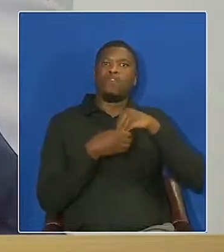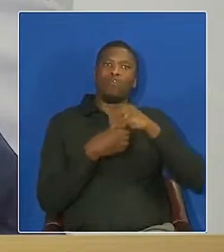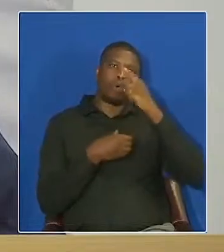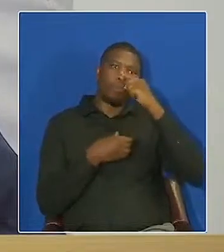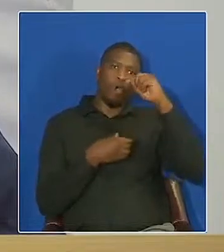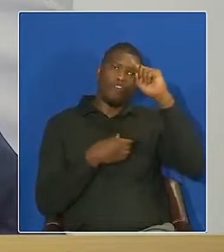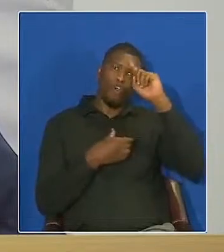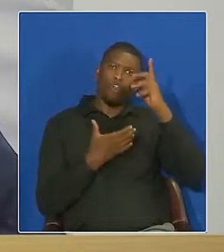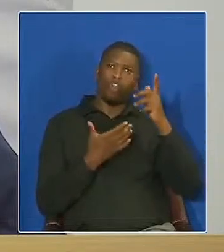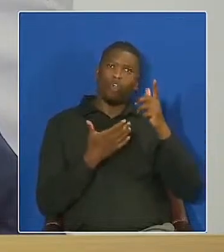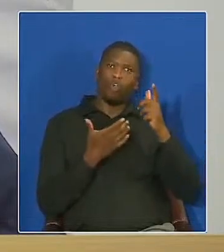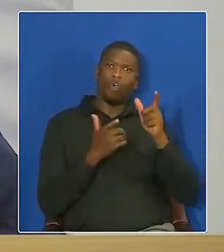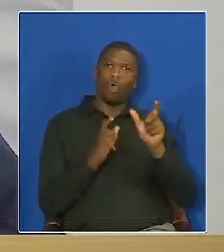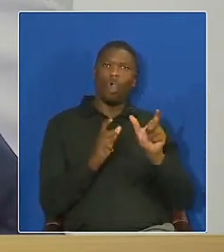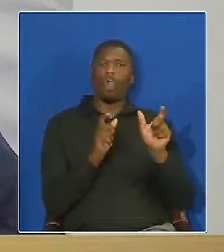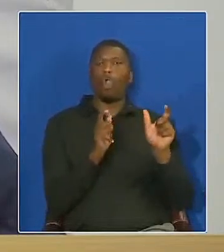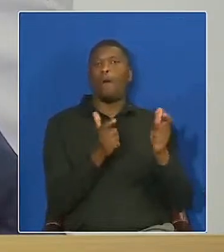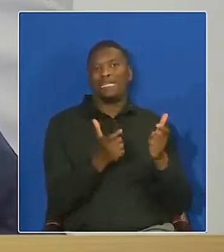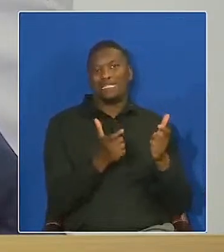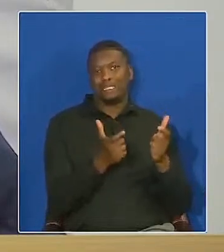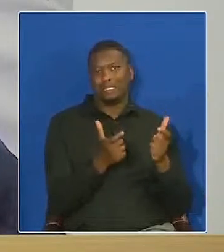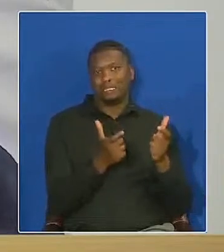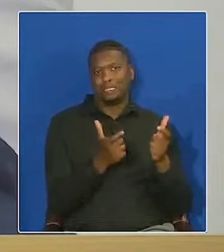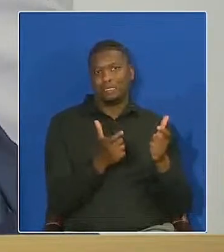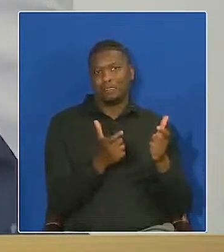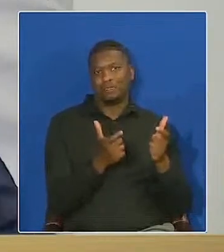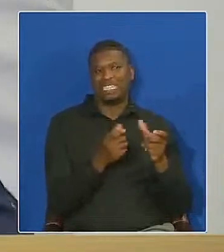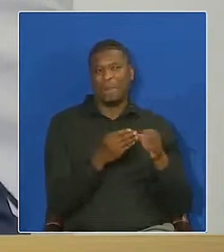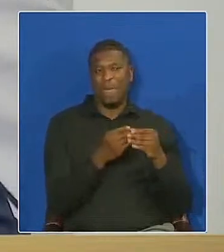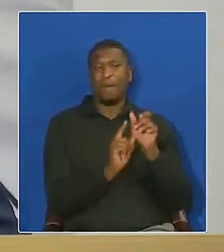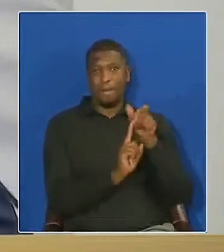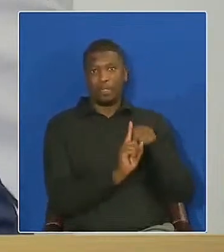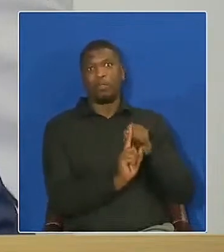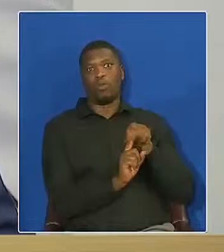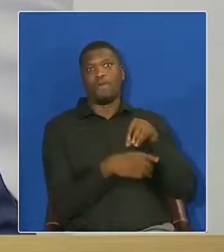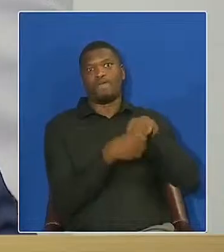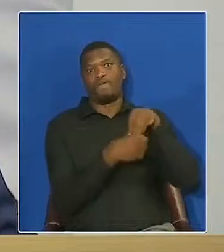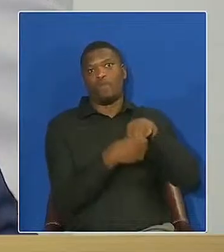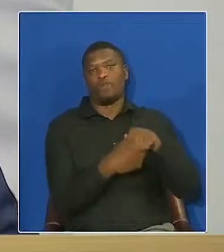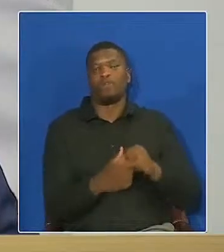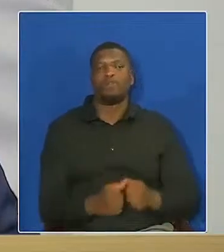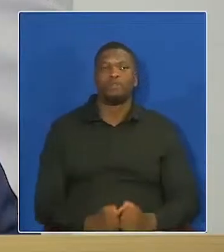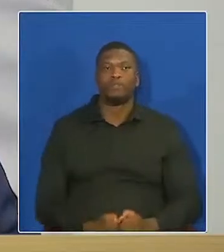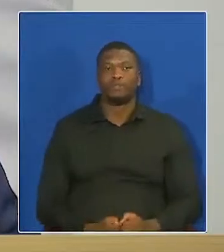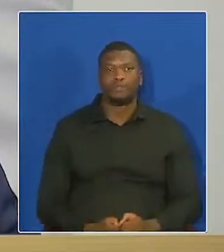committee, but not the portfolio committee on police, but the member.